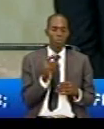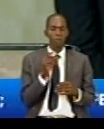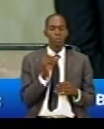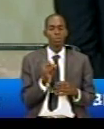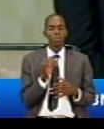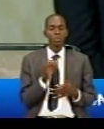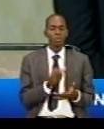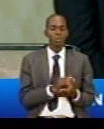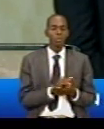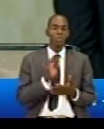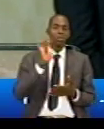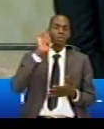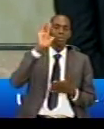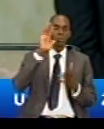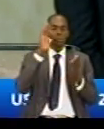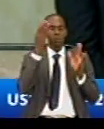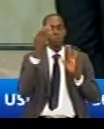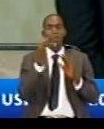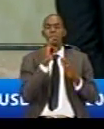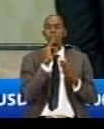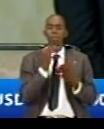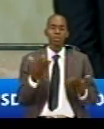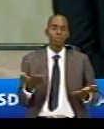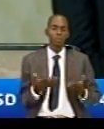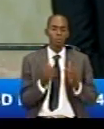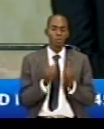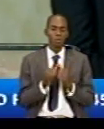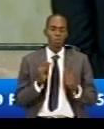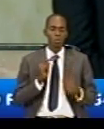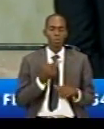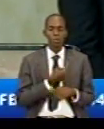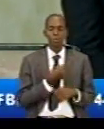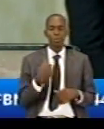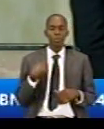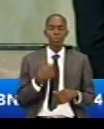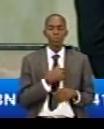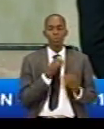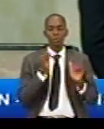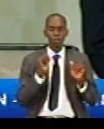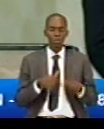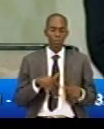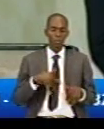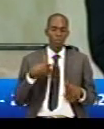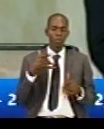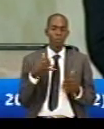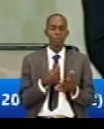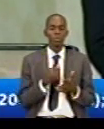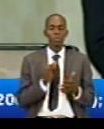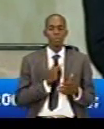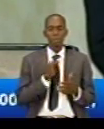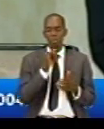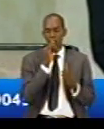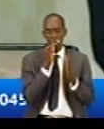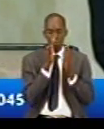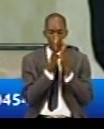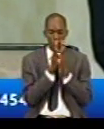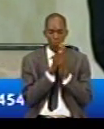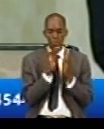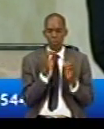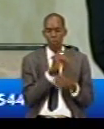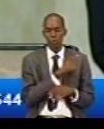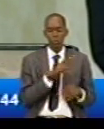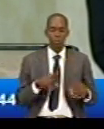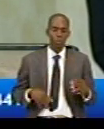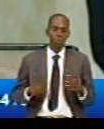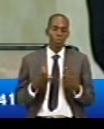that your presence is here with us. We can feel it. And I am praying, O Lord, throughout the